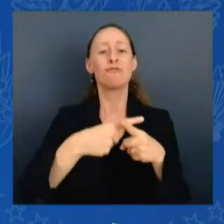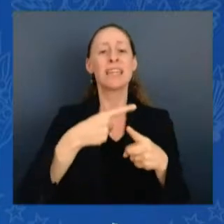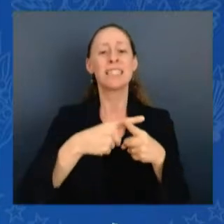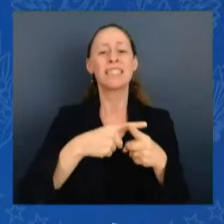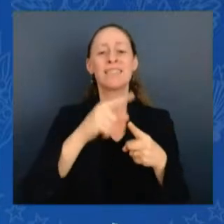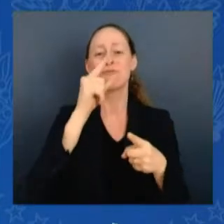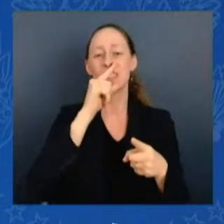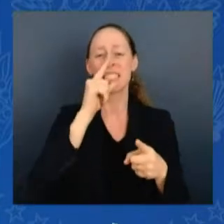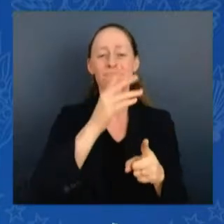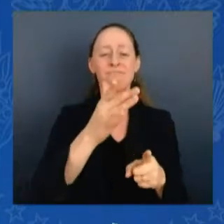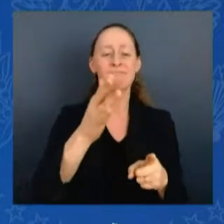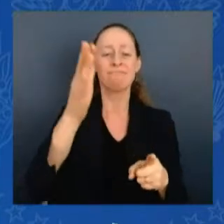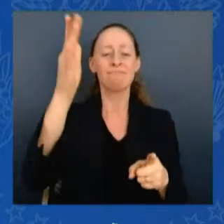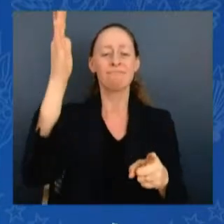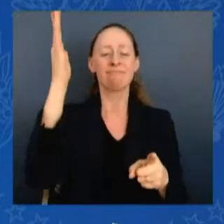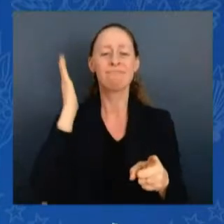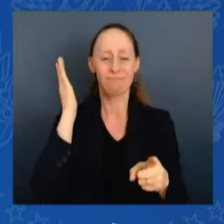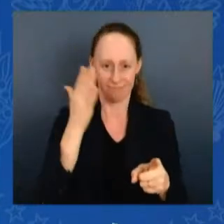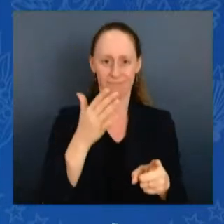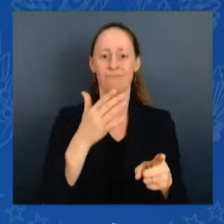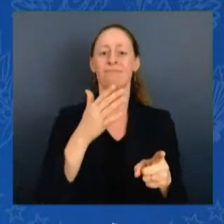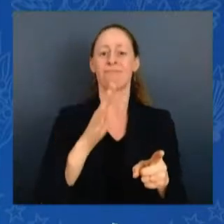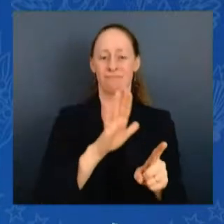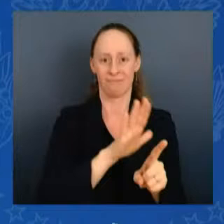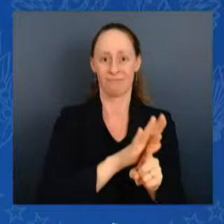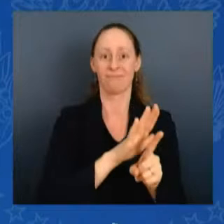League lasted